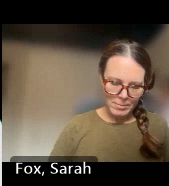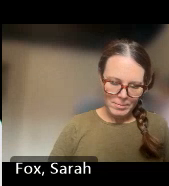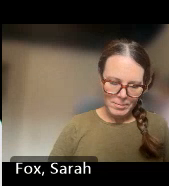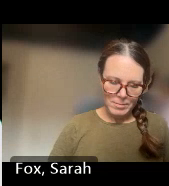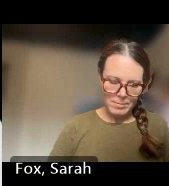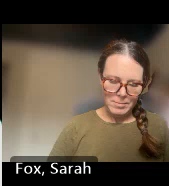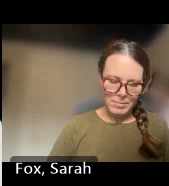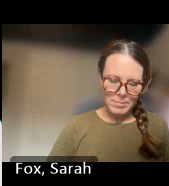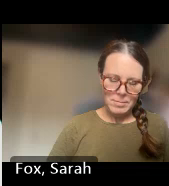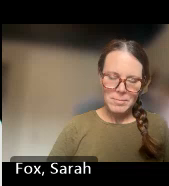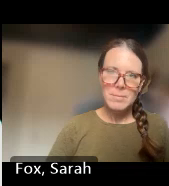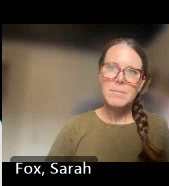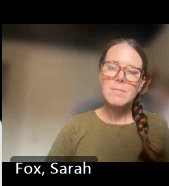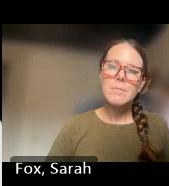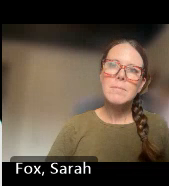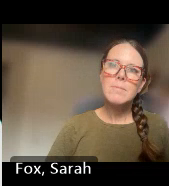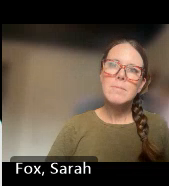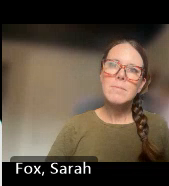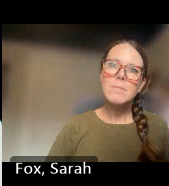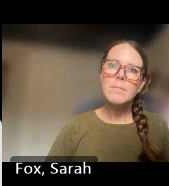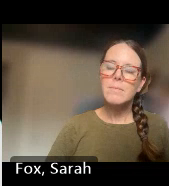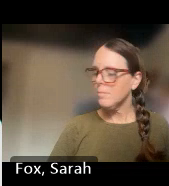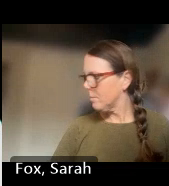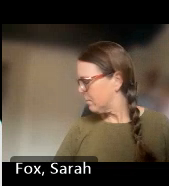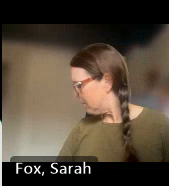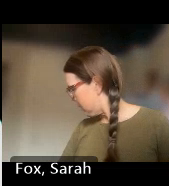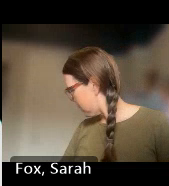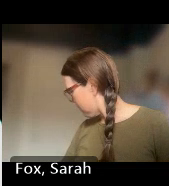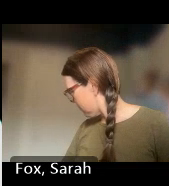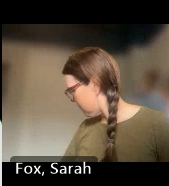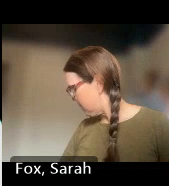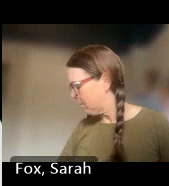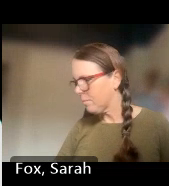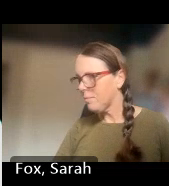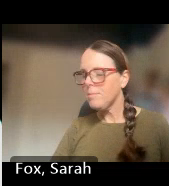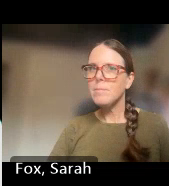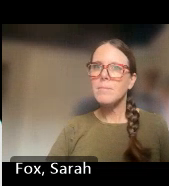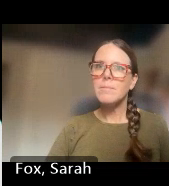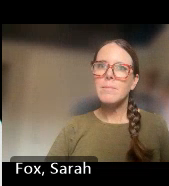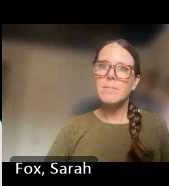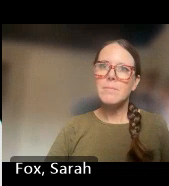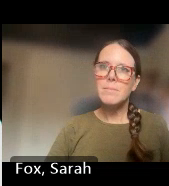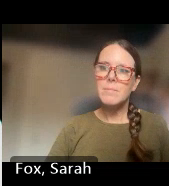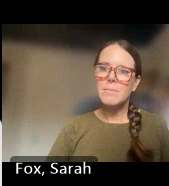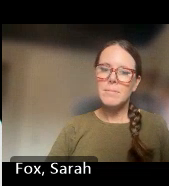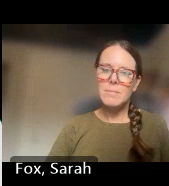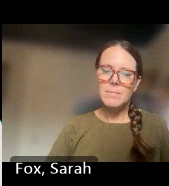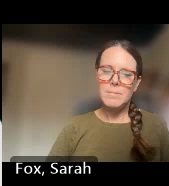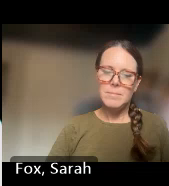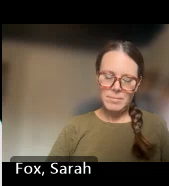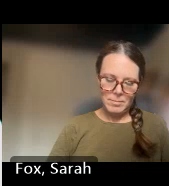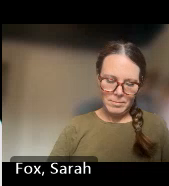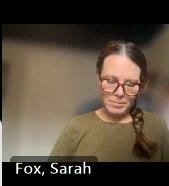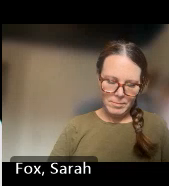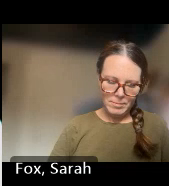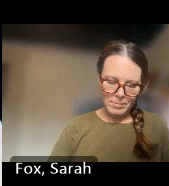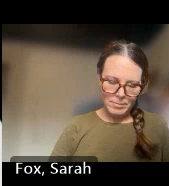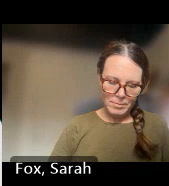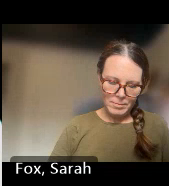presentations. I've been on this board. This is my actual last year that I'm eligible to be on the board. I've met my term limit,